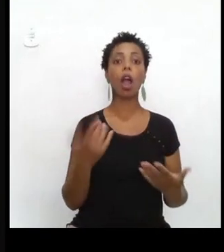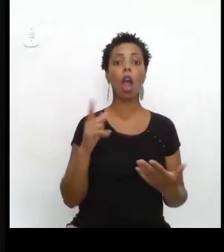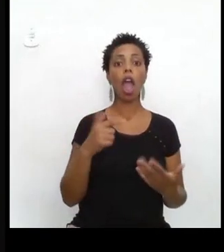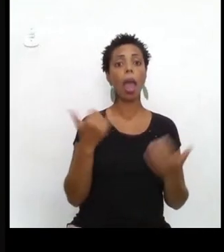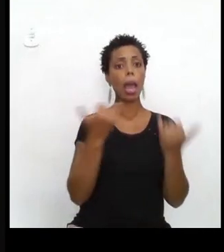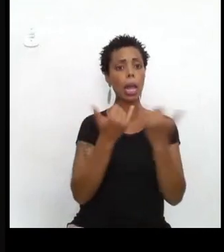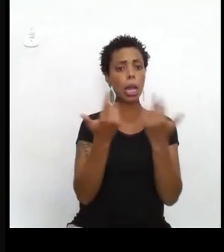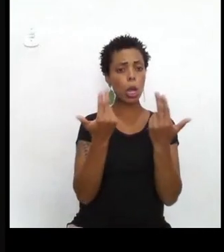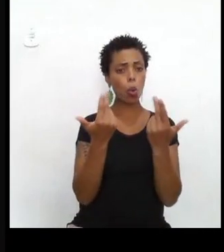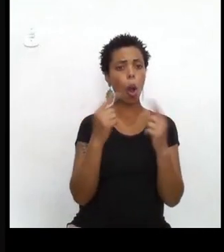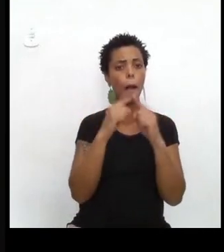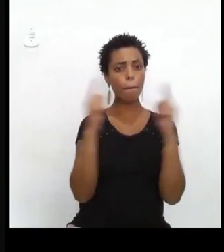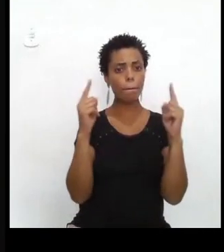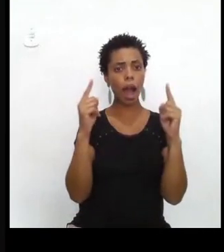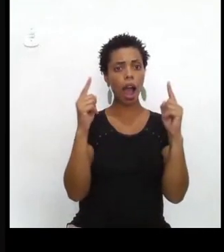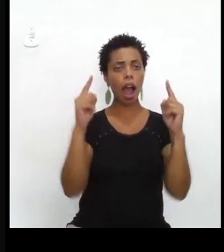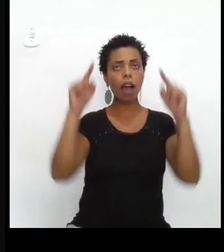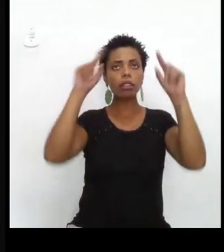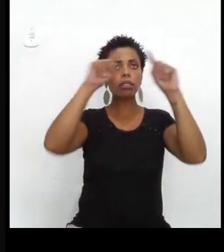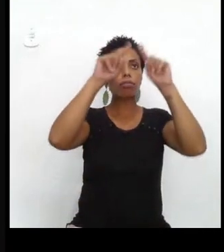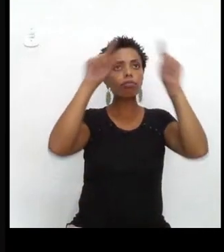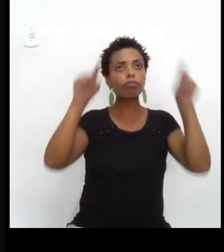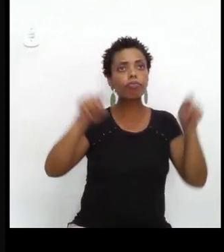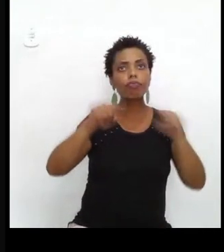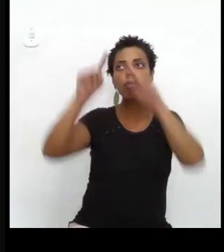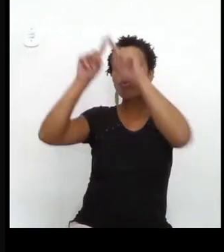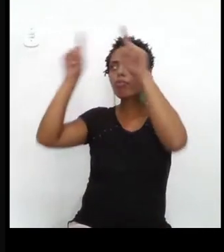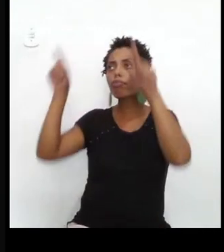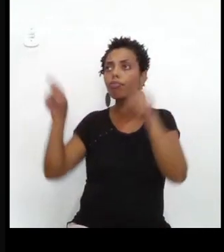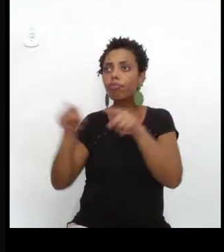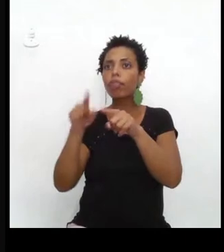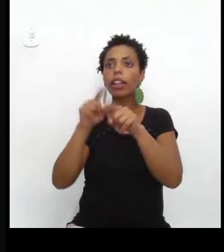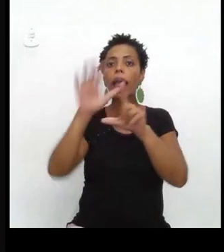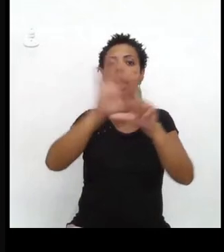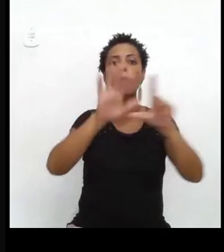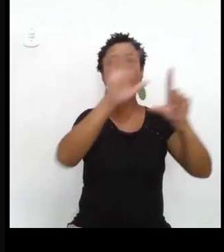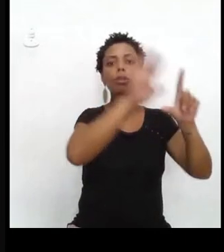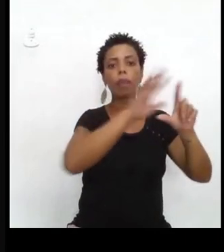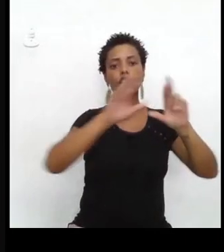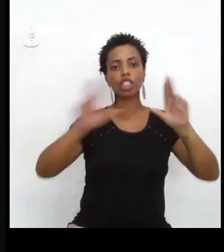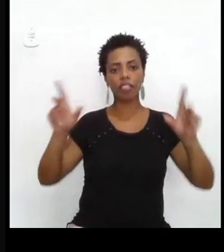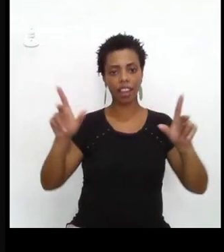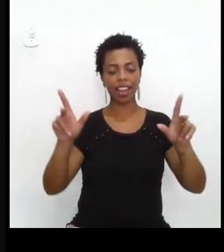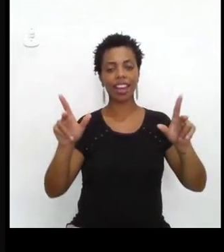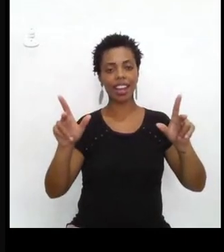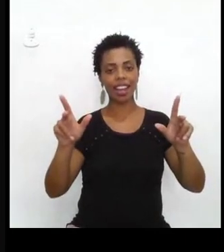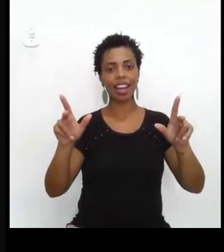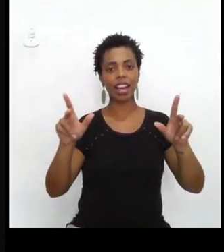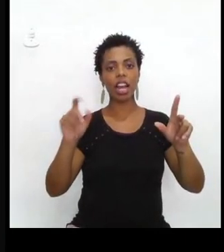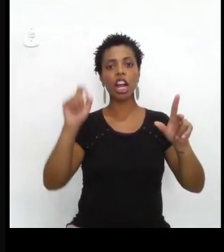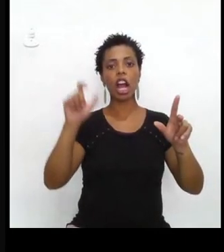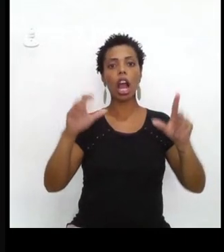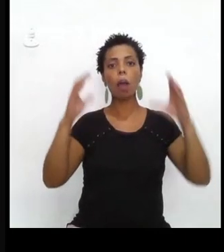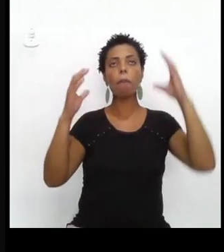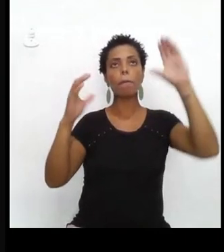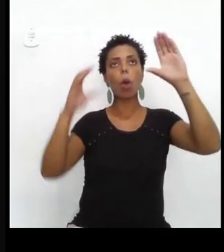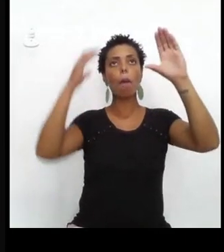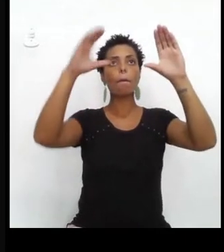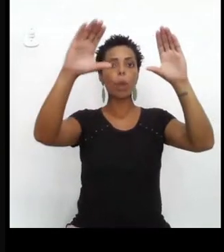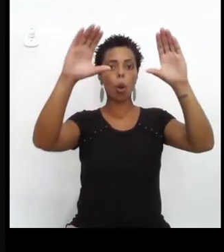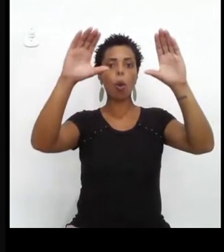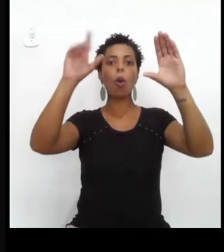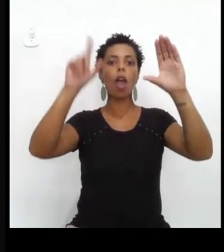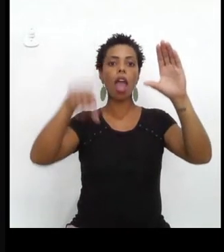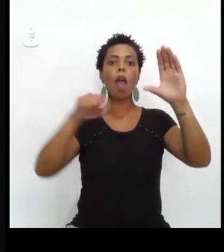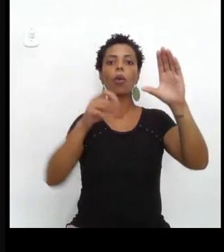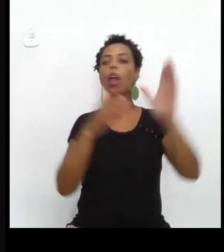this o filme and better Place térmica Coleman excursion series The Forest with Finding the